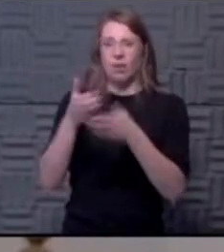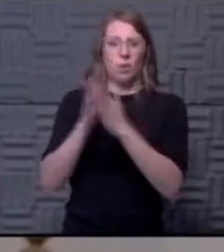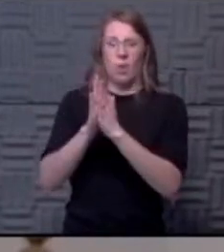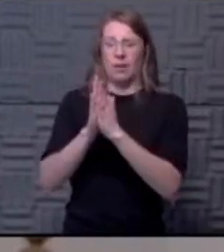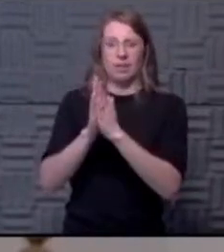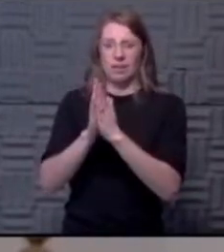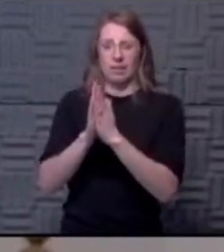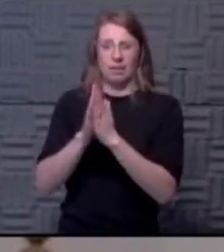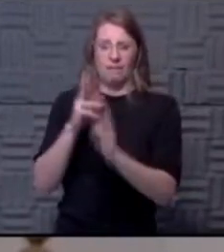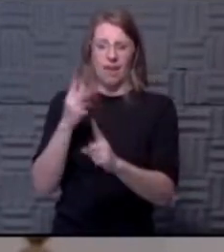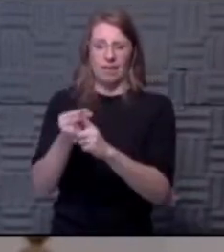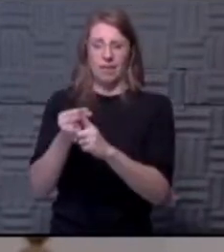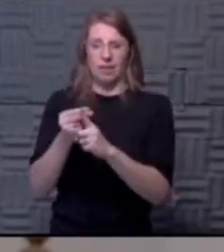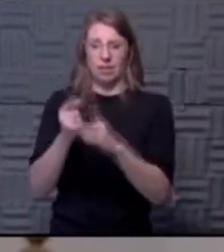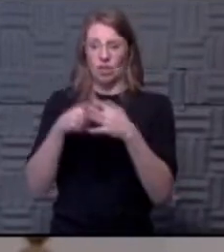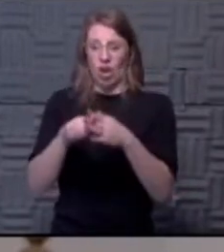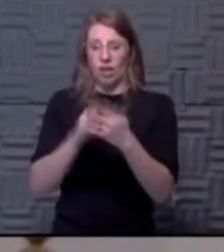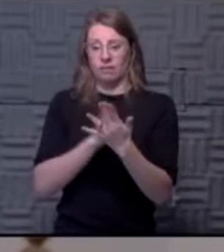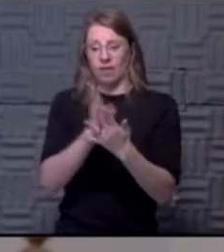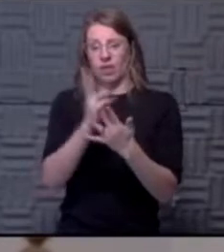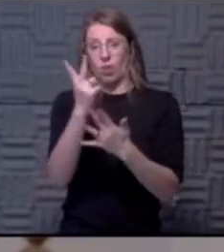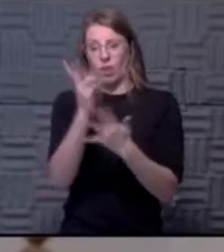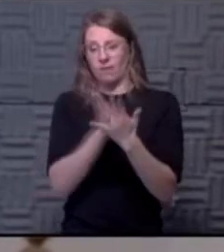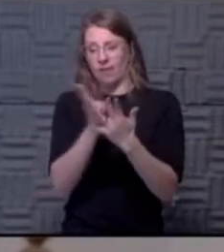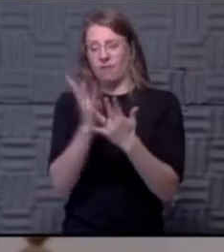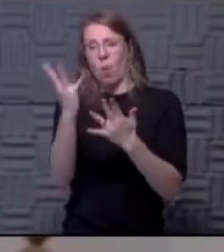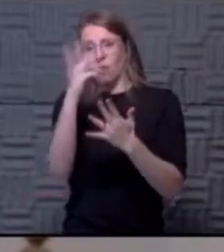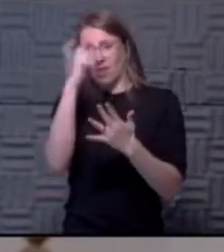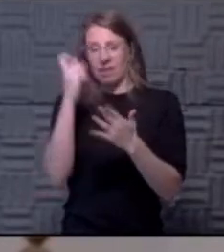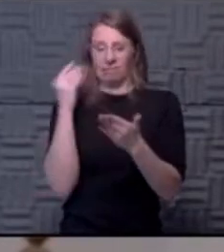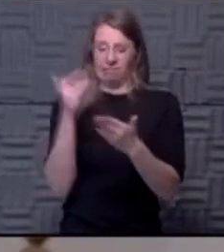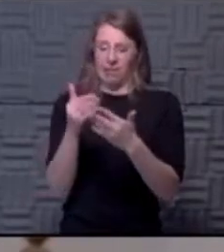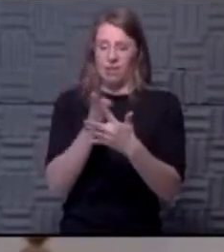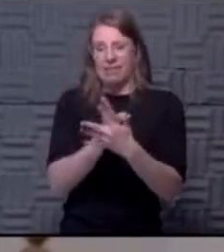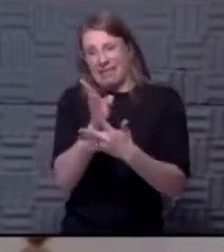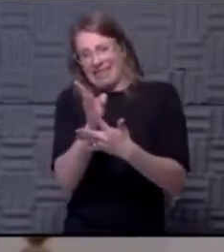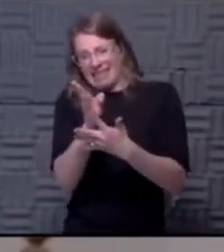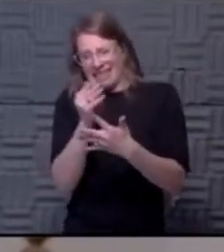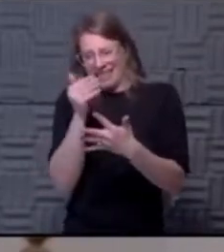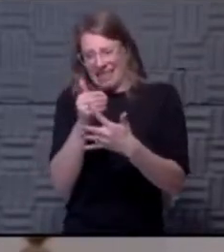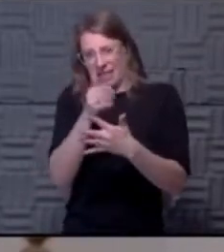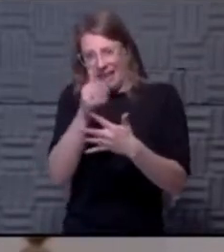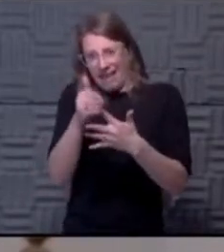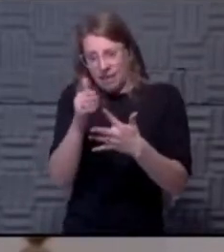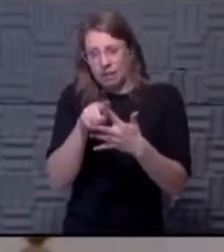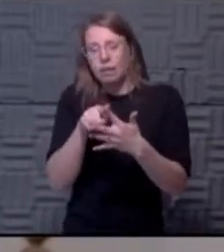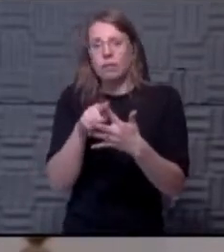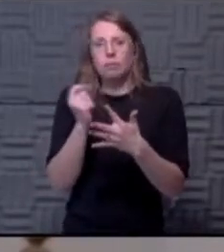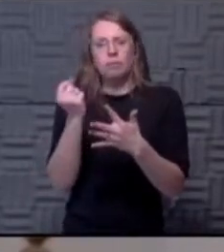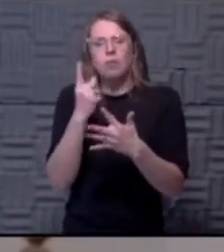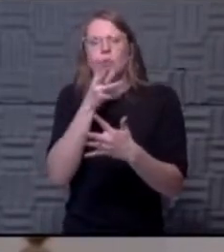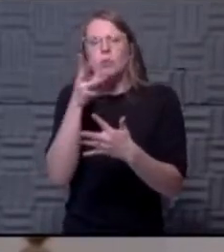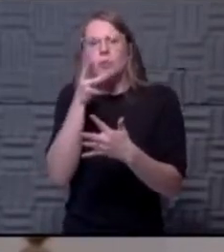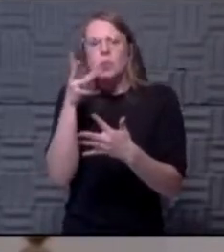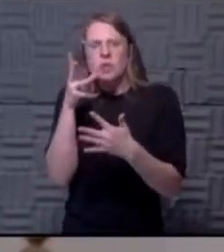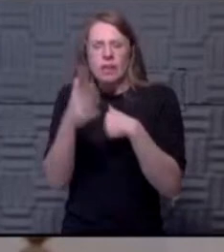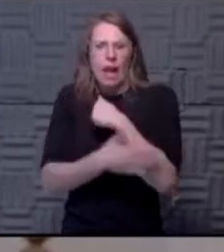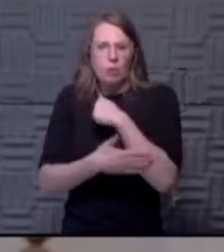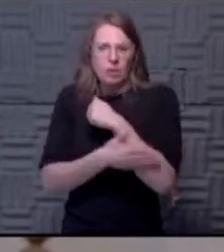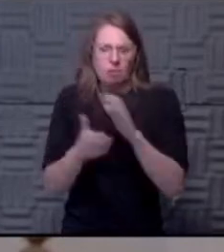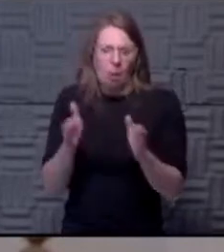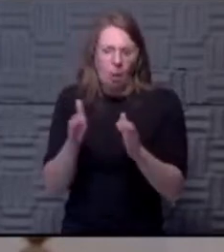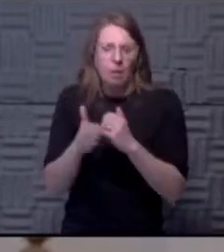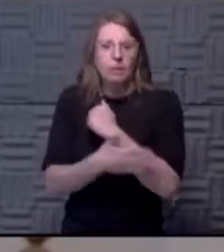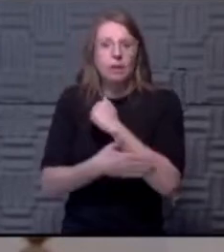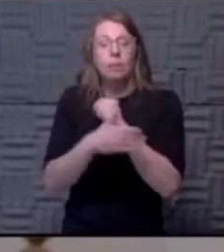entering phase 3 and 4. And the reason was, is that toward the very end of 2, and granted, these are smaller and more rural counties, But